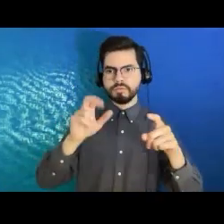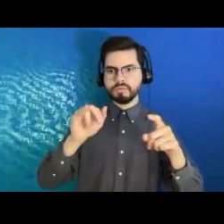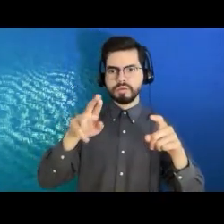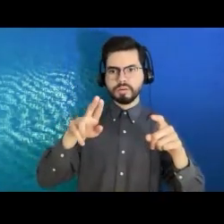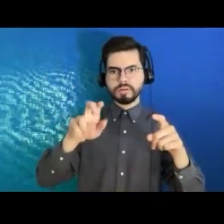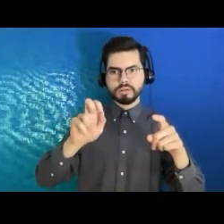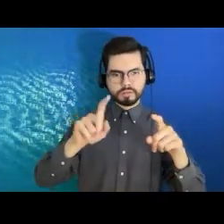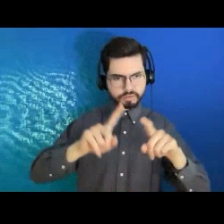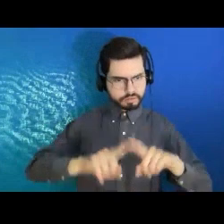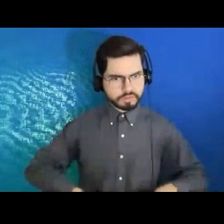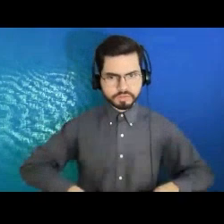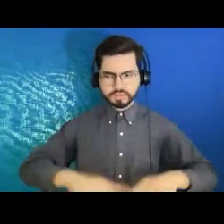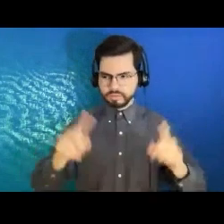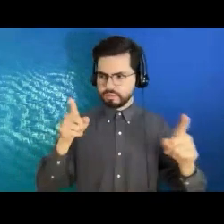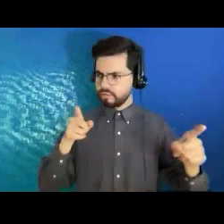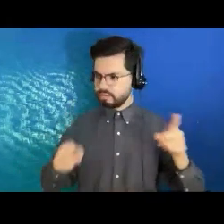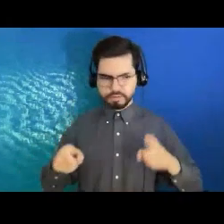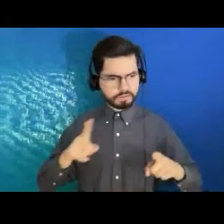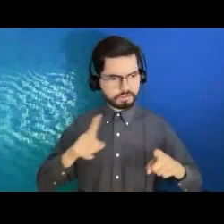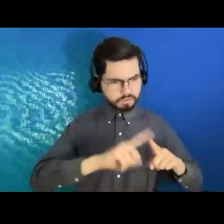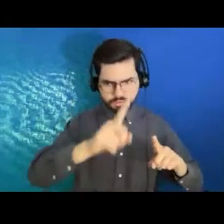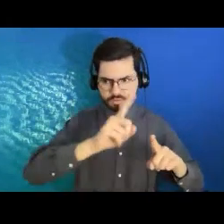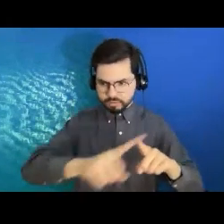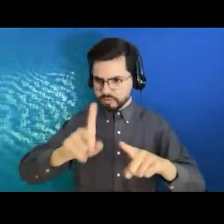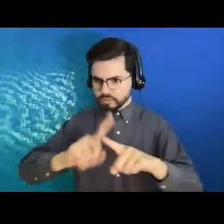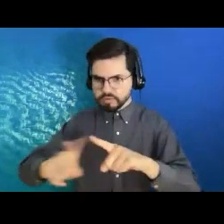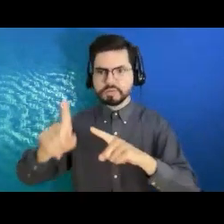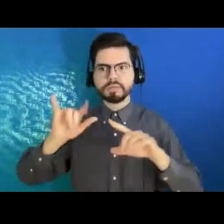That 5 to 10% of the grassland